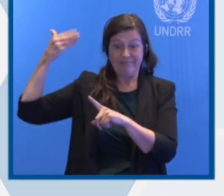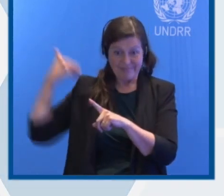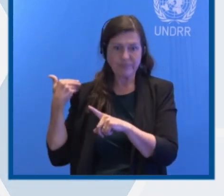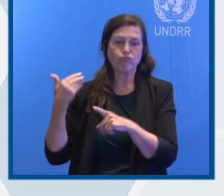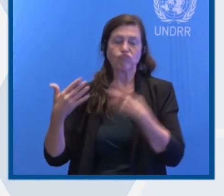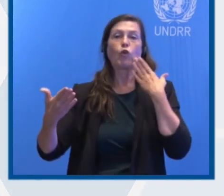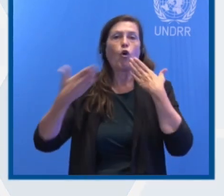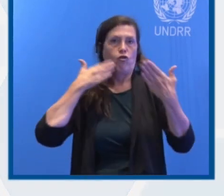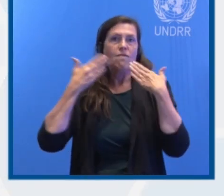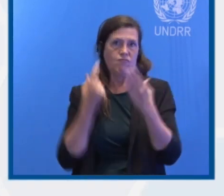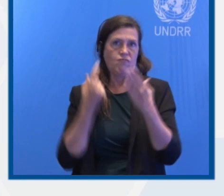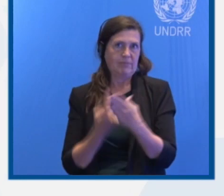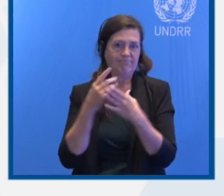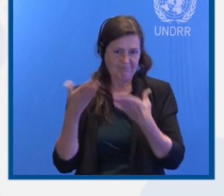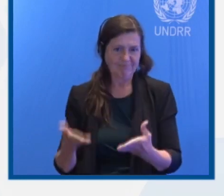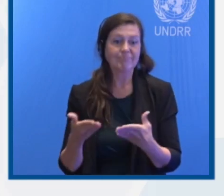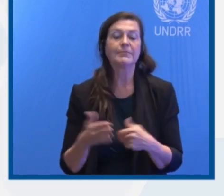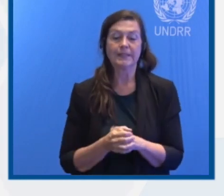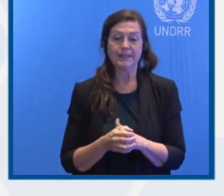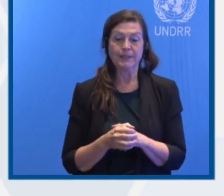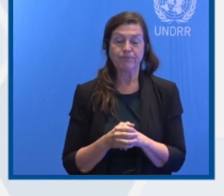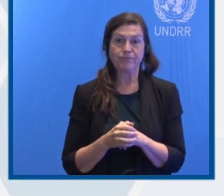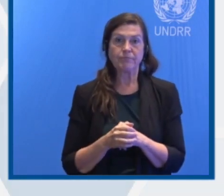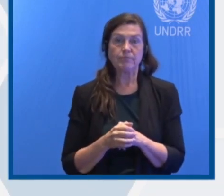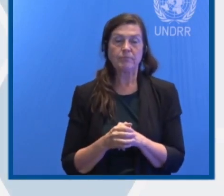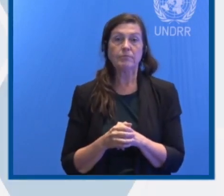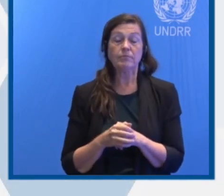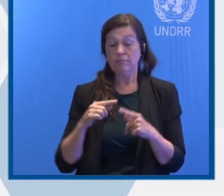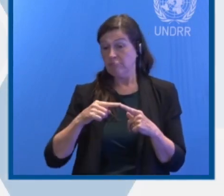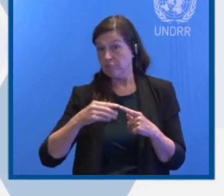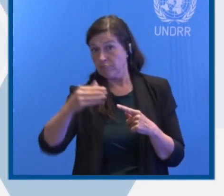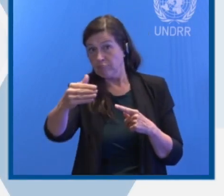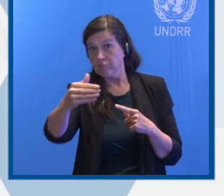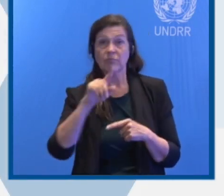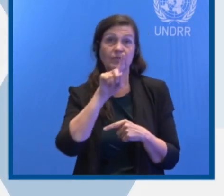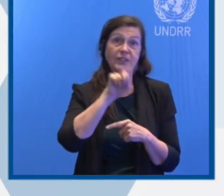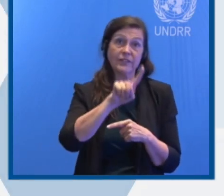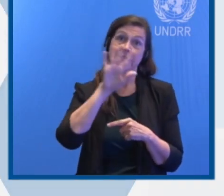many of these issues. In the next 15 years, from